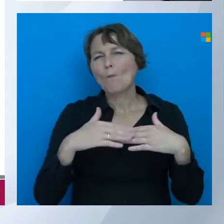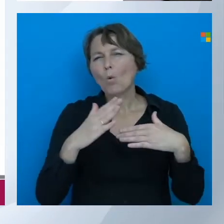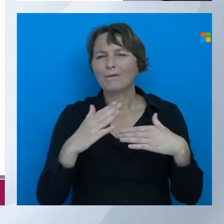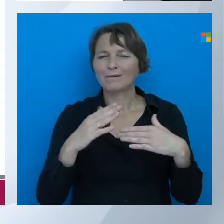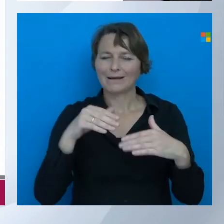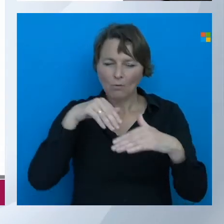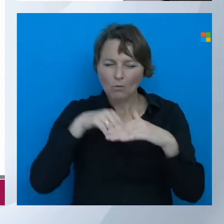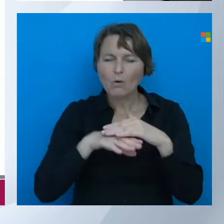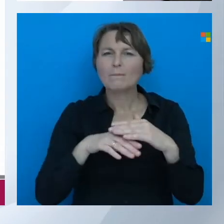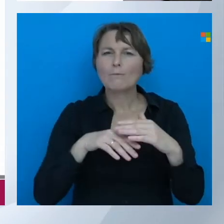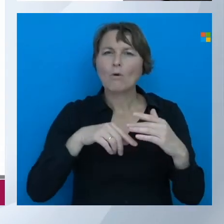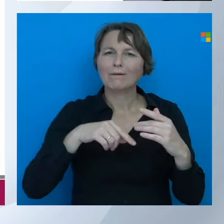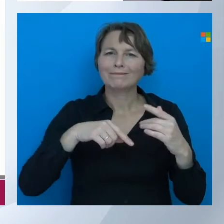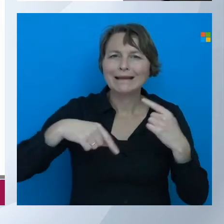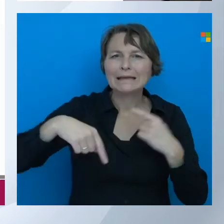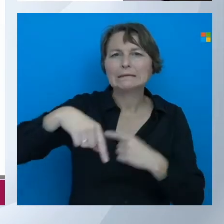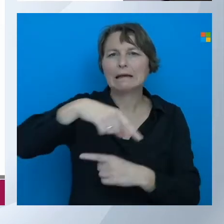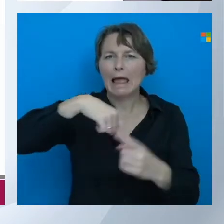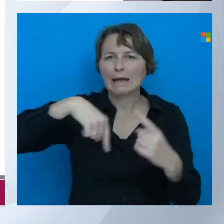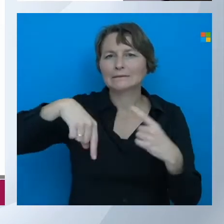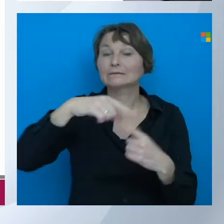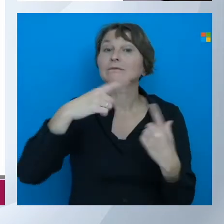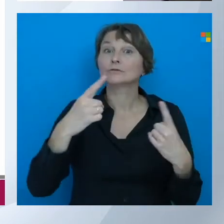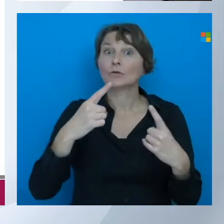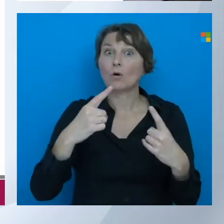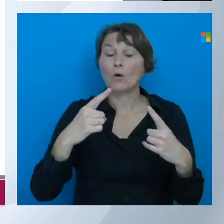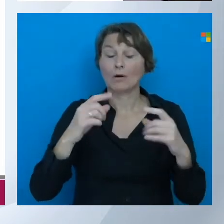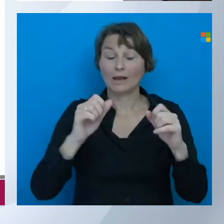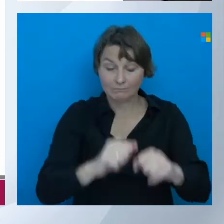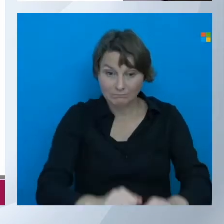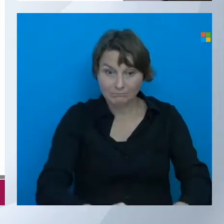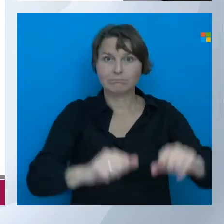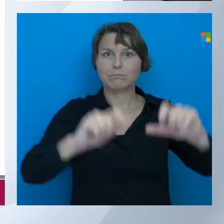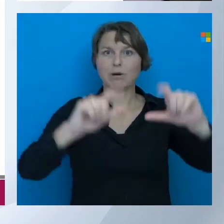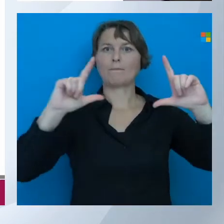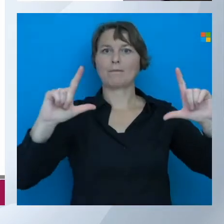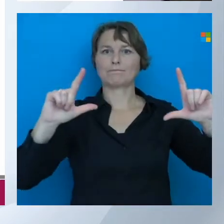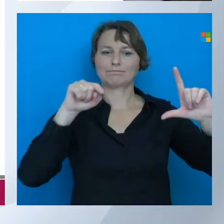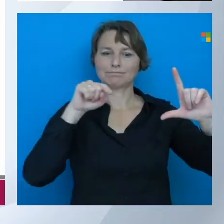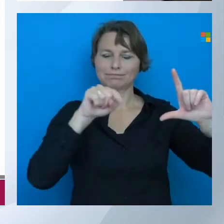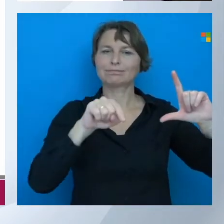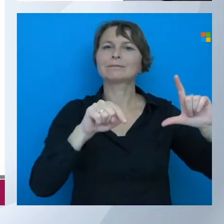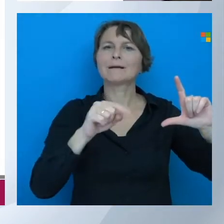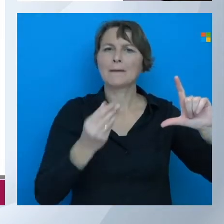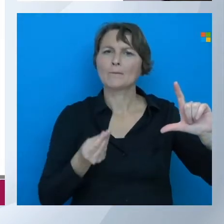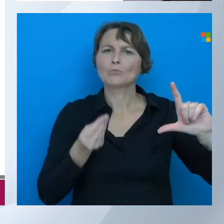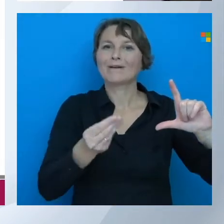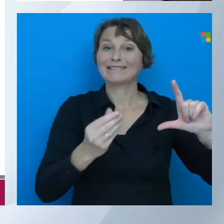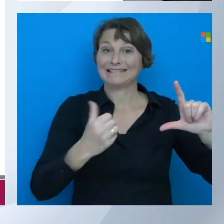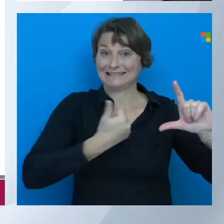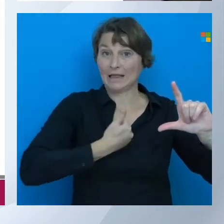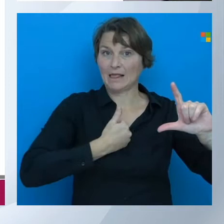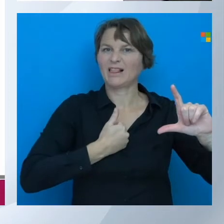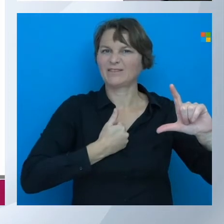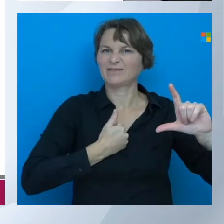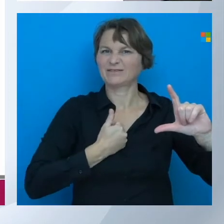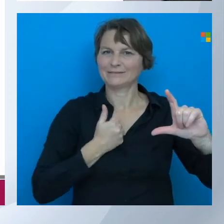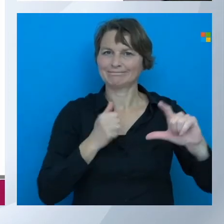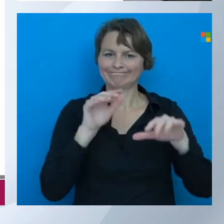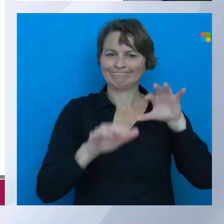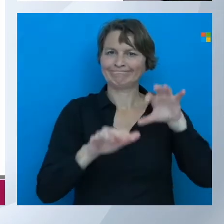gives a pop-up and asks you to provide your credentials manually, which isn't, of